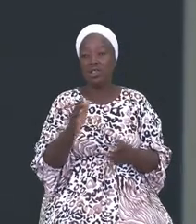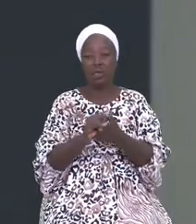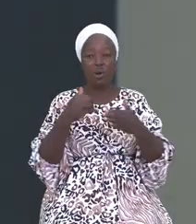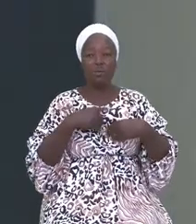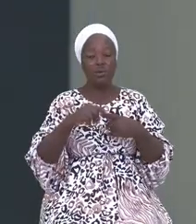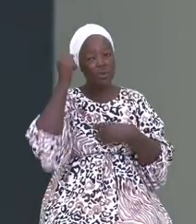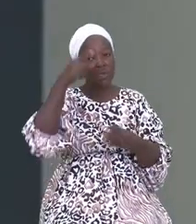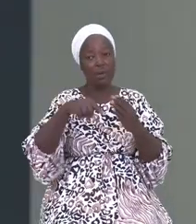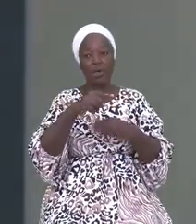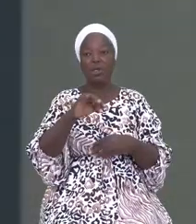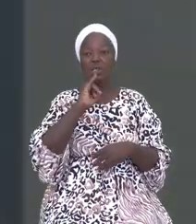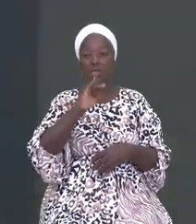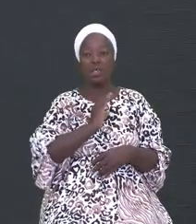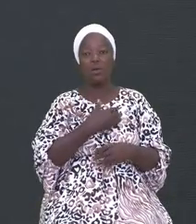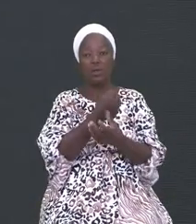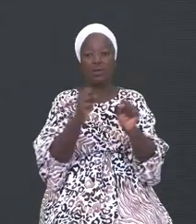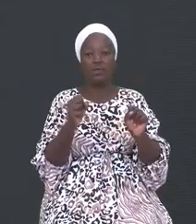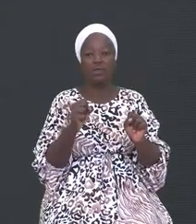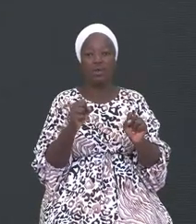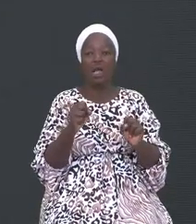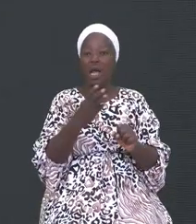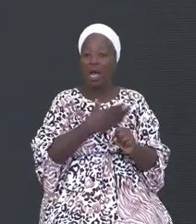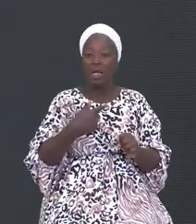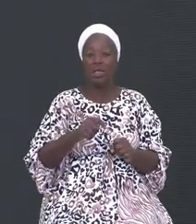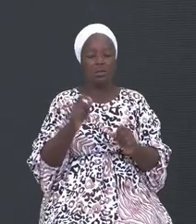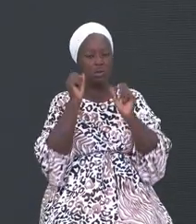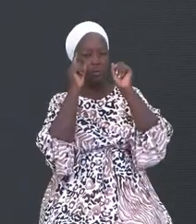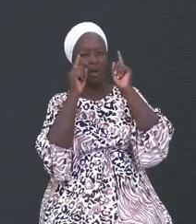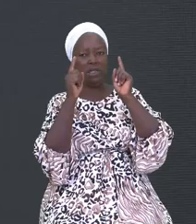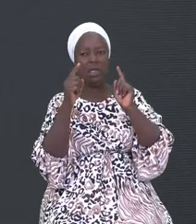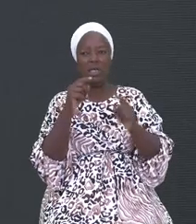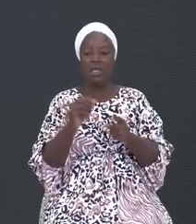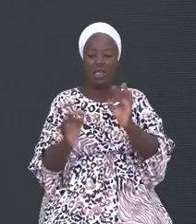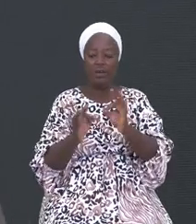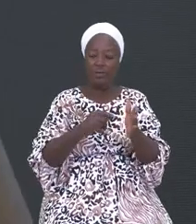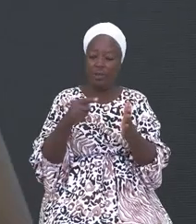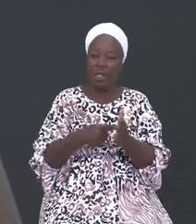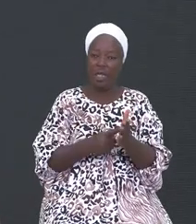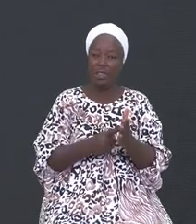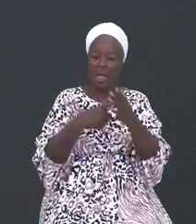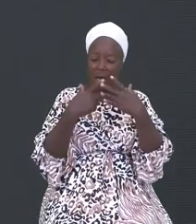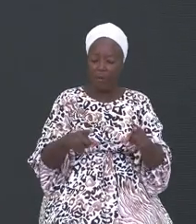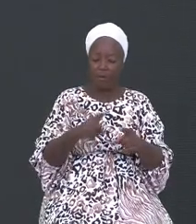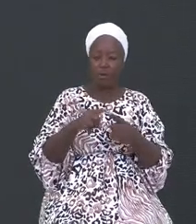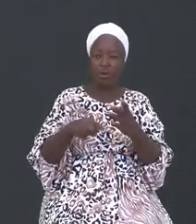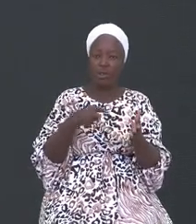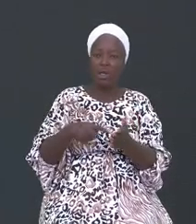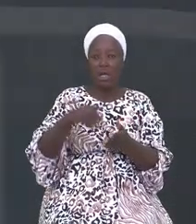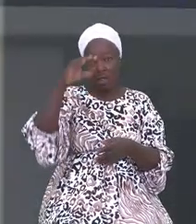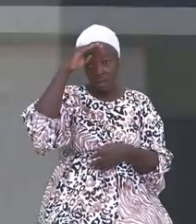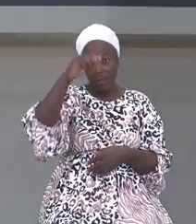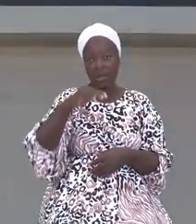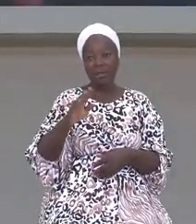about, it's our salvation. And they wondered, if this happened to this man, the